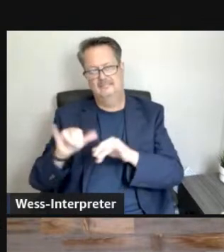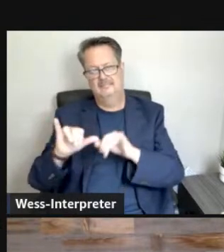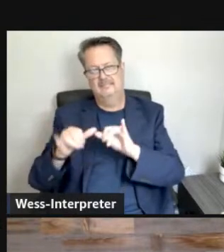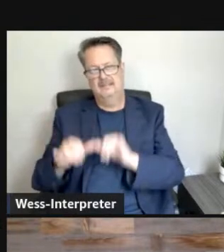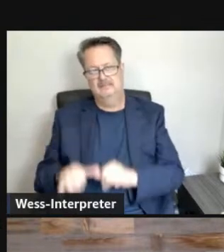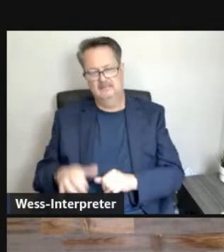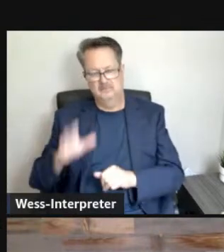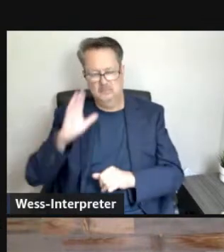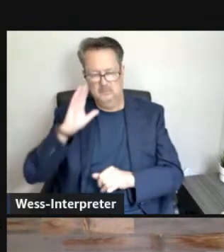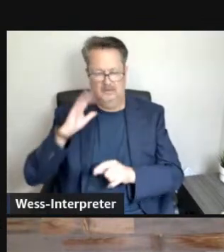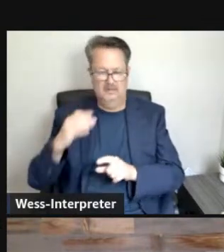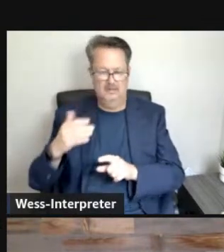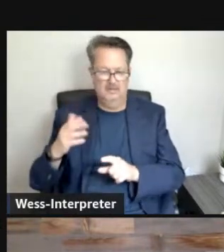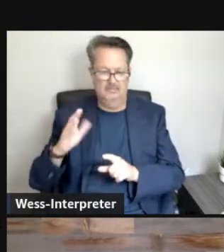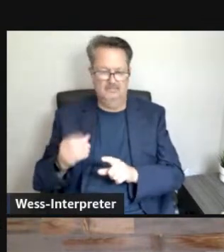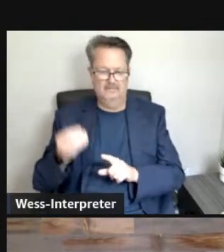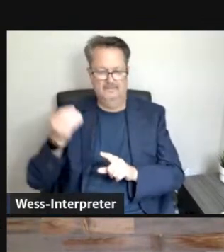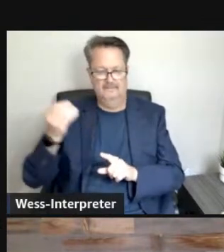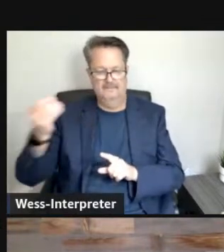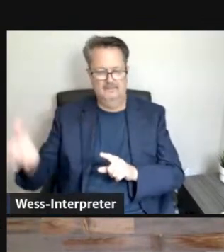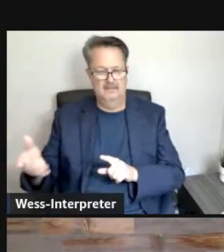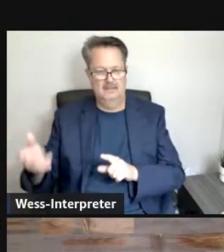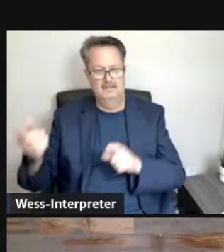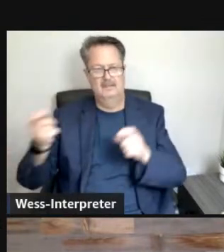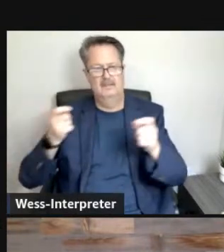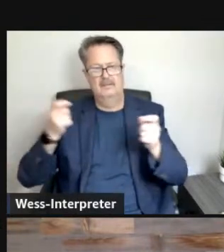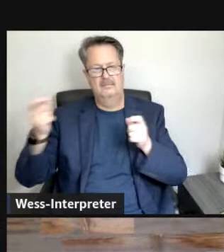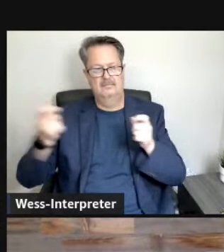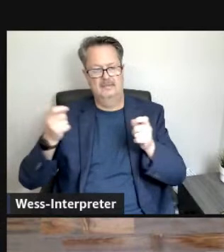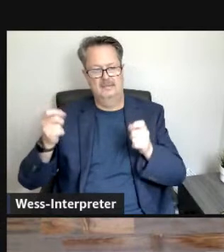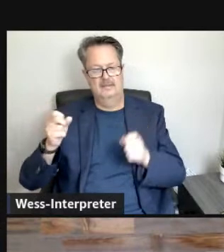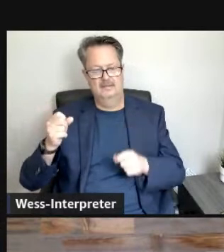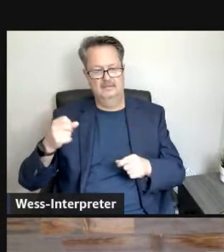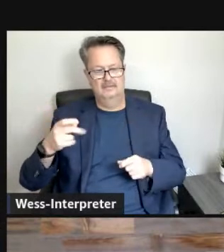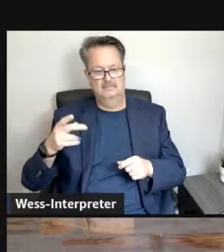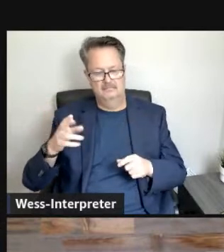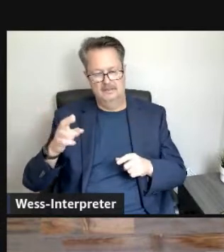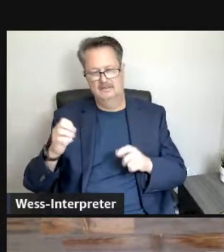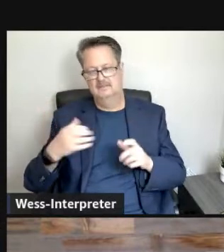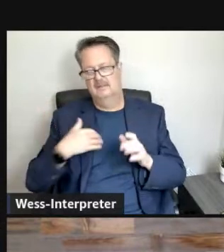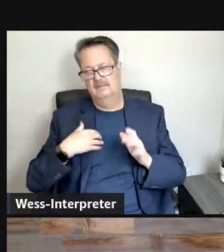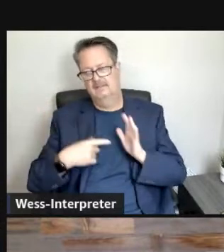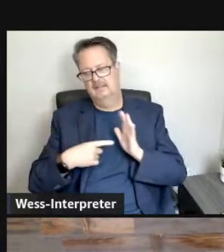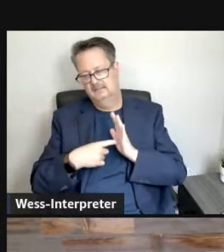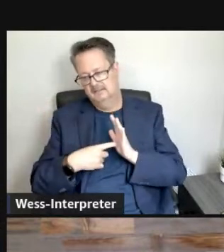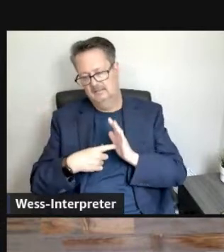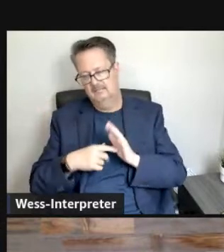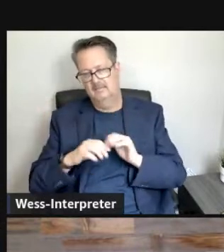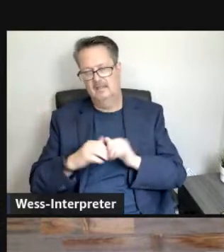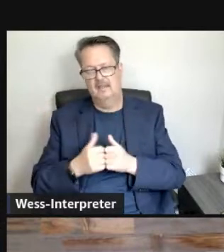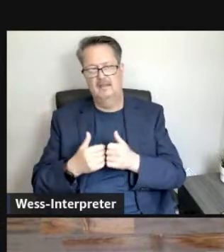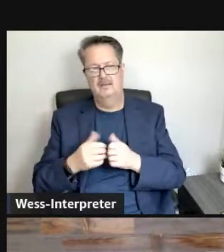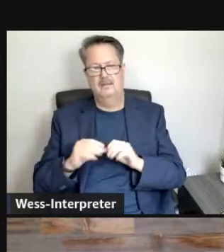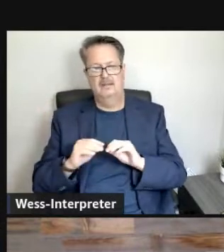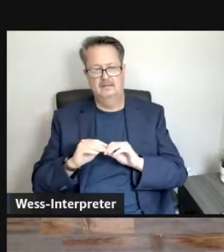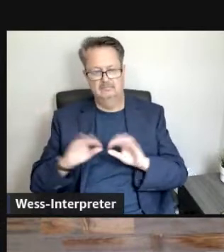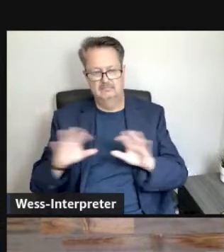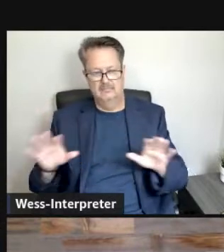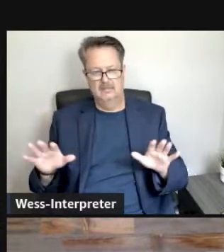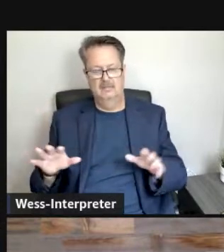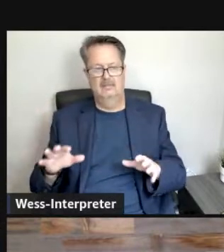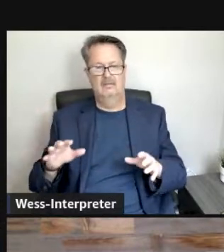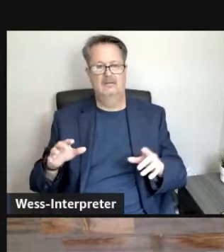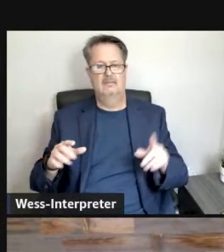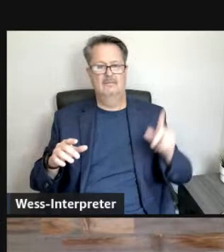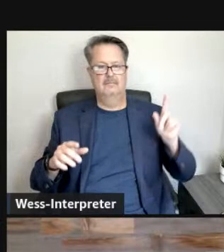you will provide a managed Grafana workspace as well. We have examples how you can deploy Grafana from end to end, and you have a